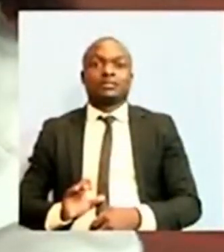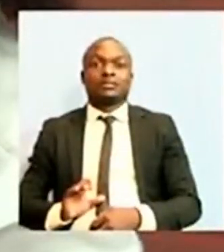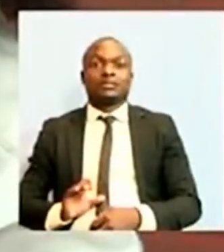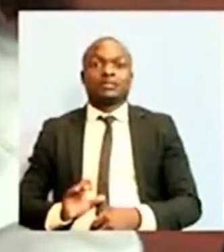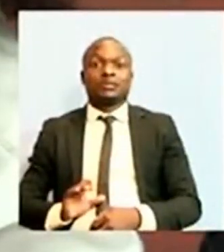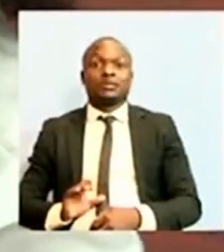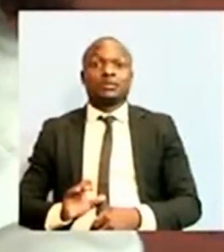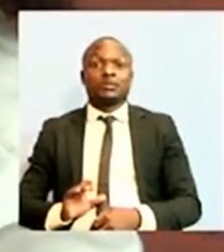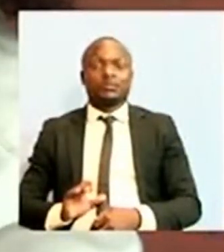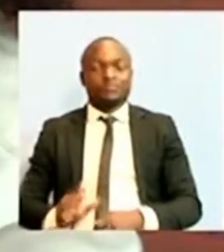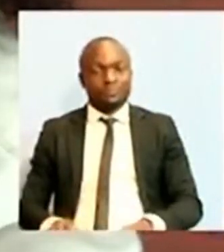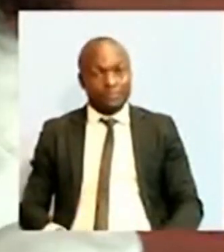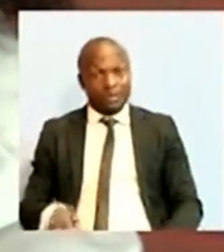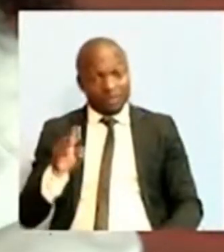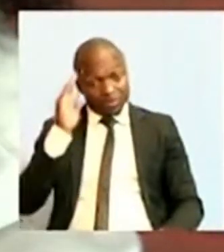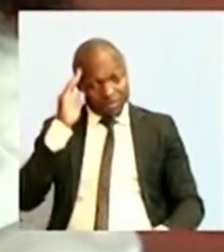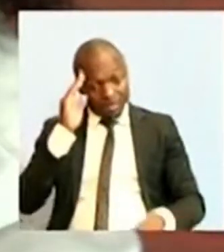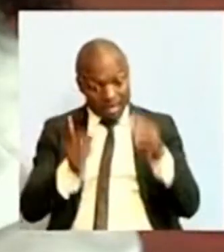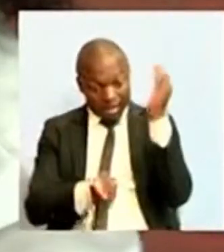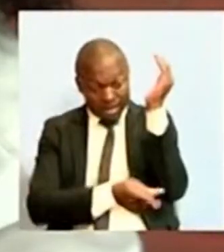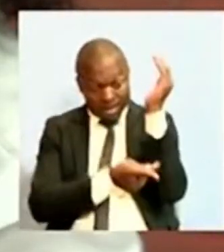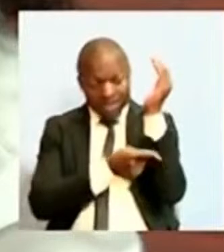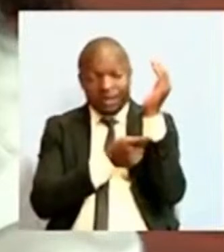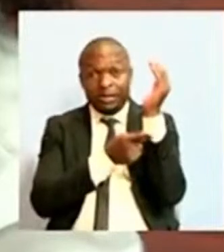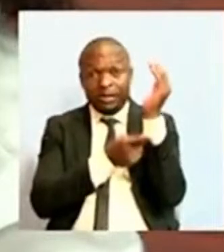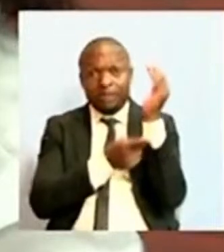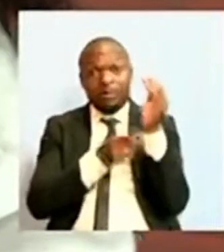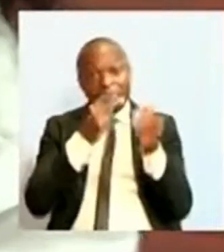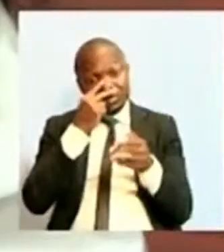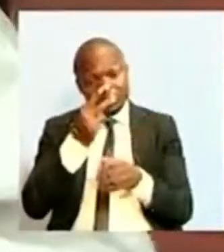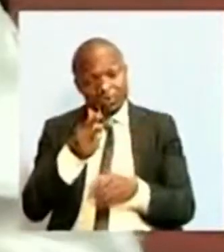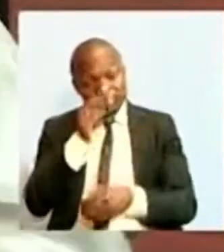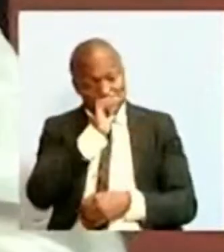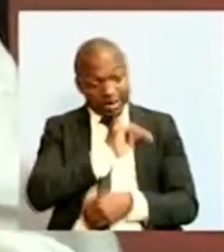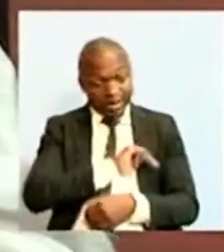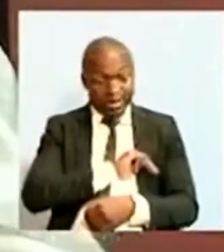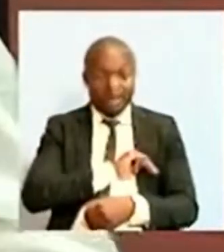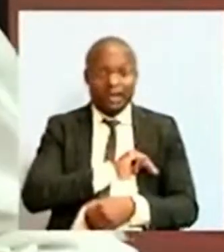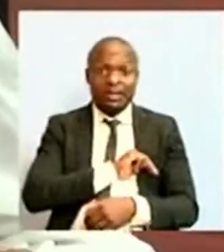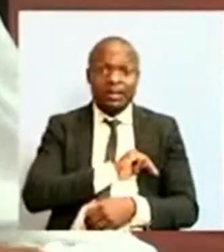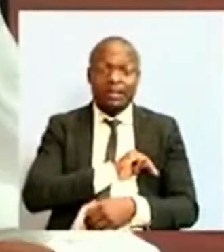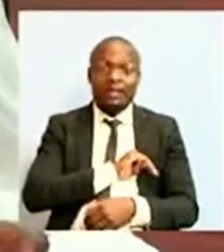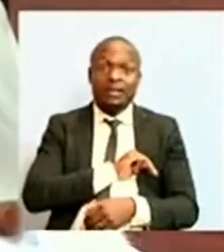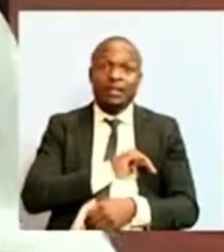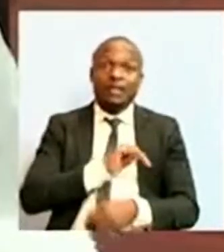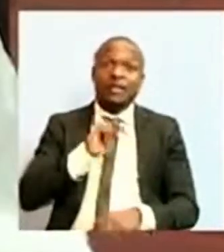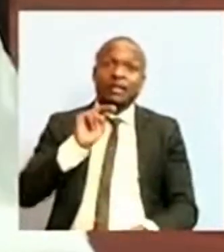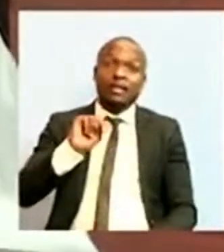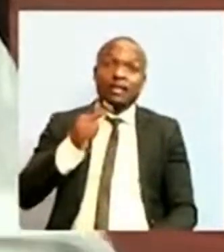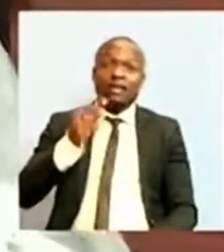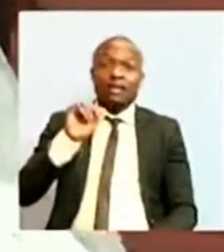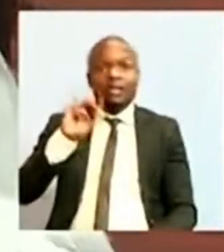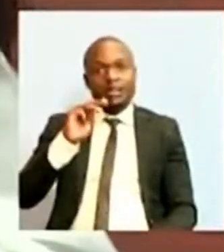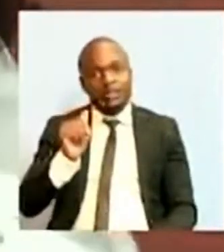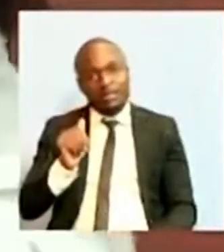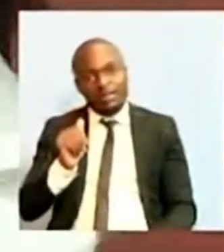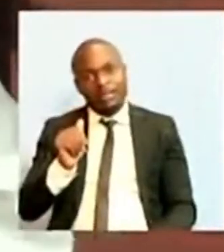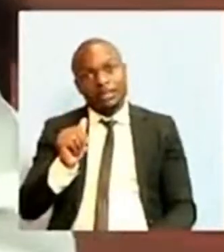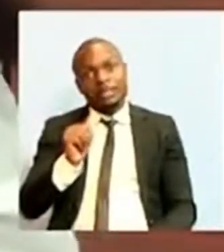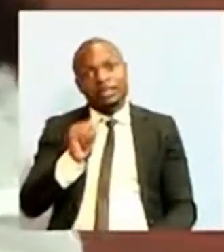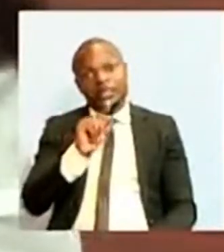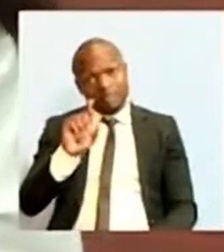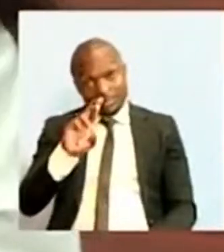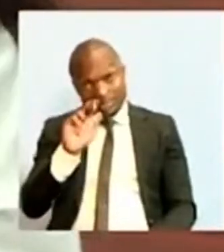effect. So when you look at NAPSA, LASEF, NIMA, ZRIA, Medson,